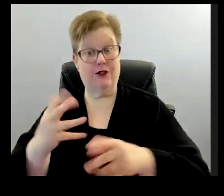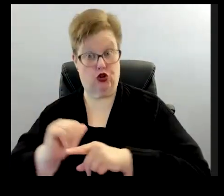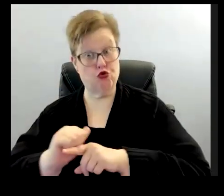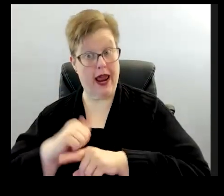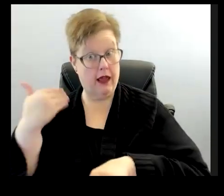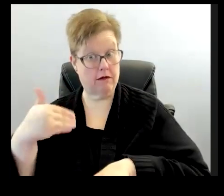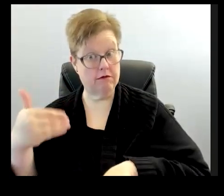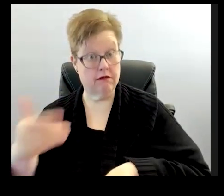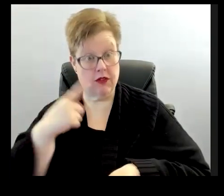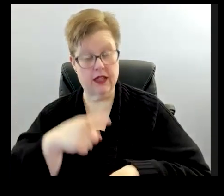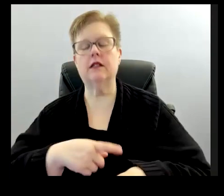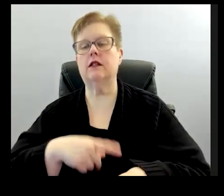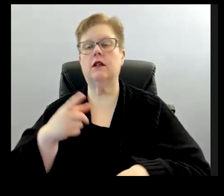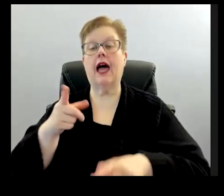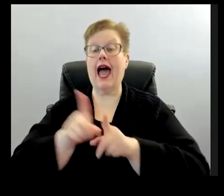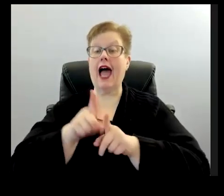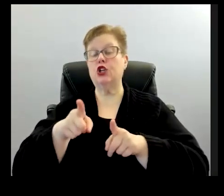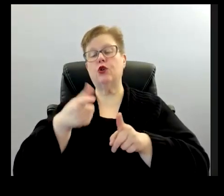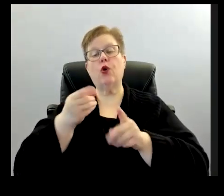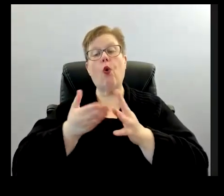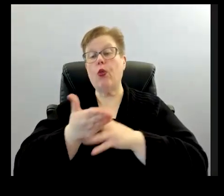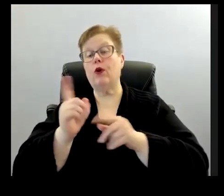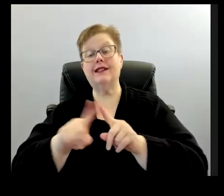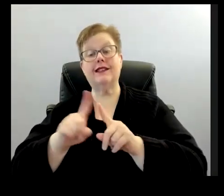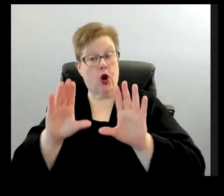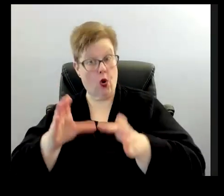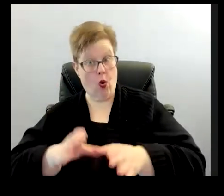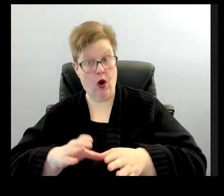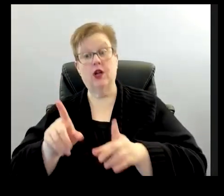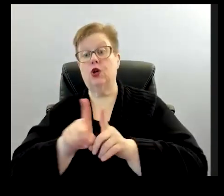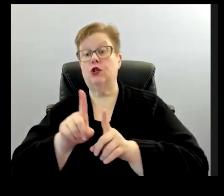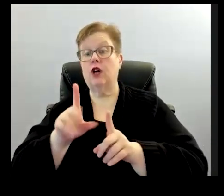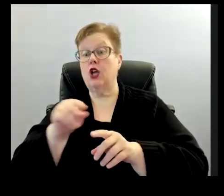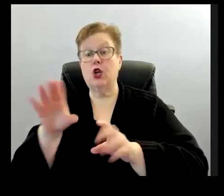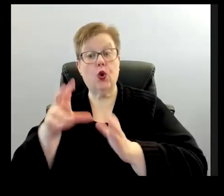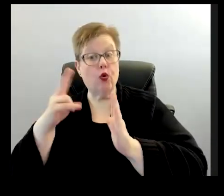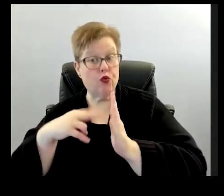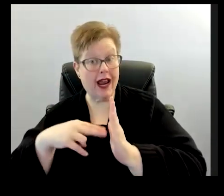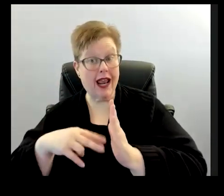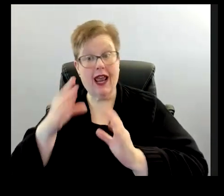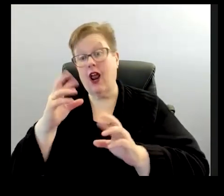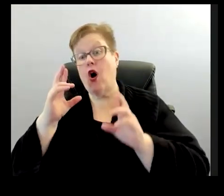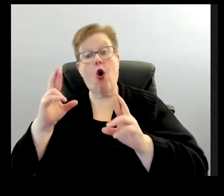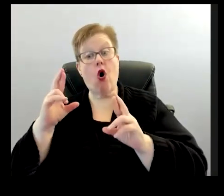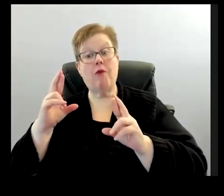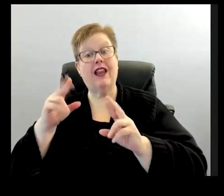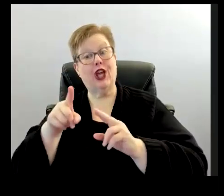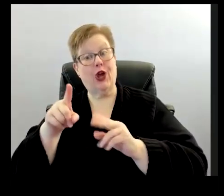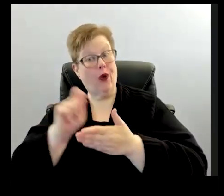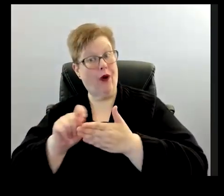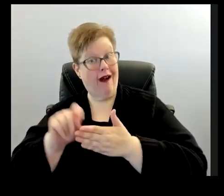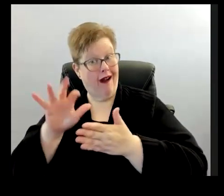do is as you go through your courses and you do your readings and you hopefully annotate your